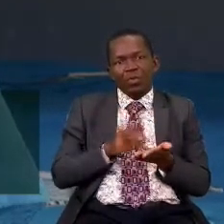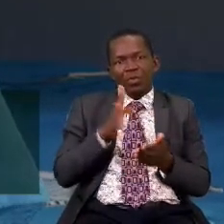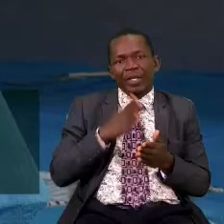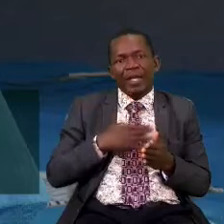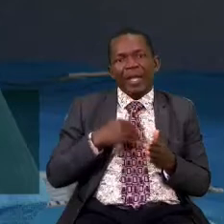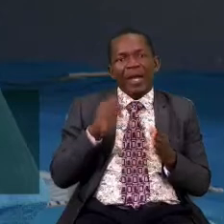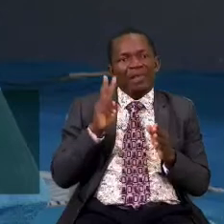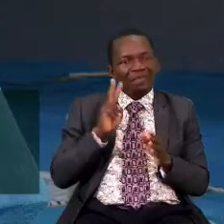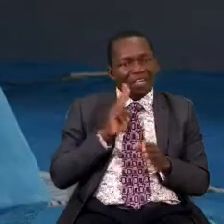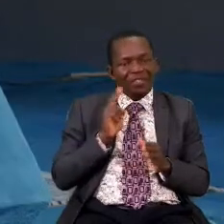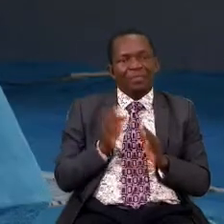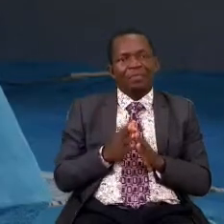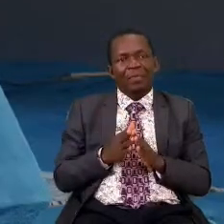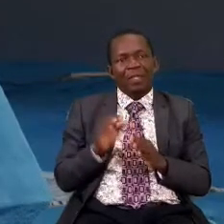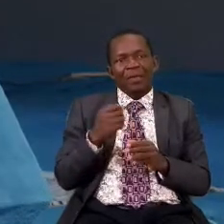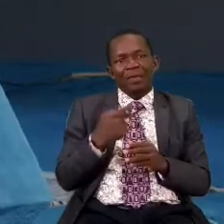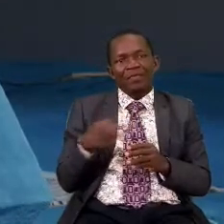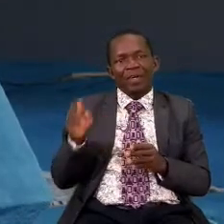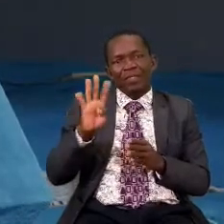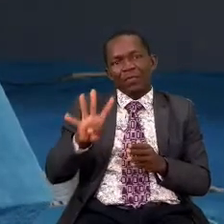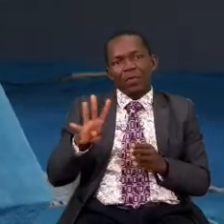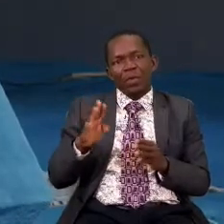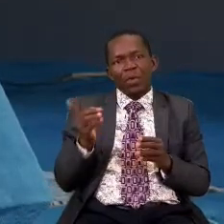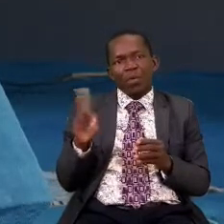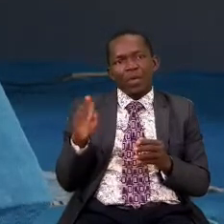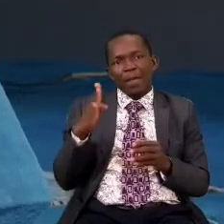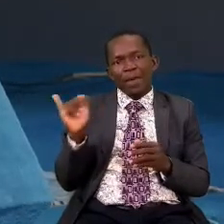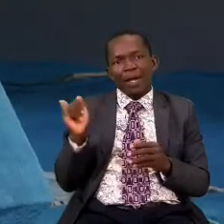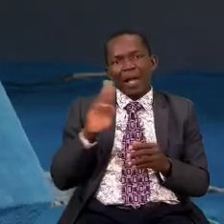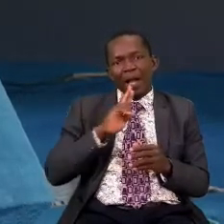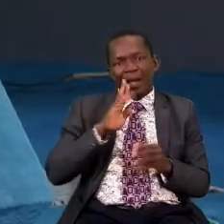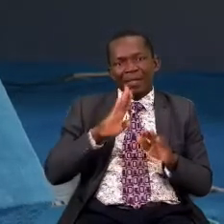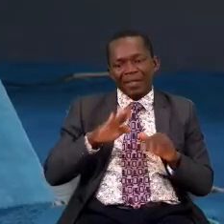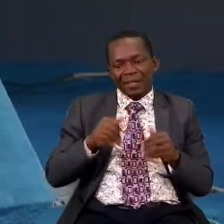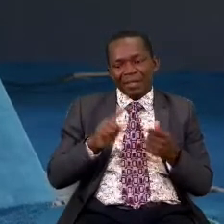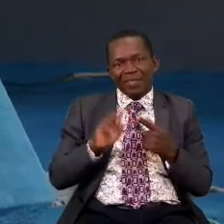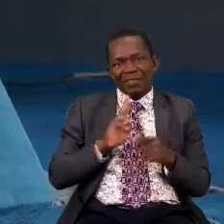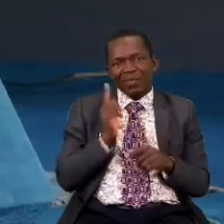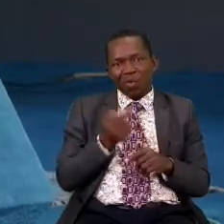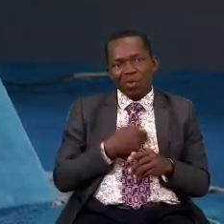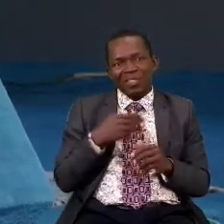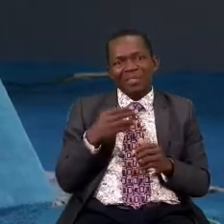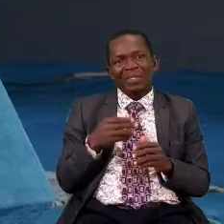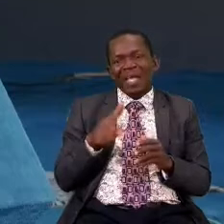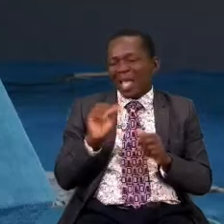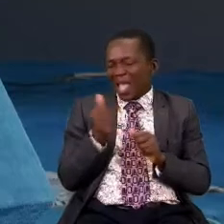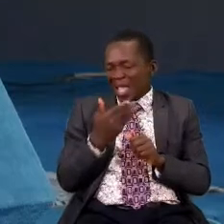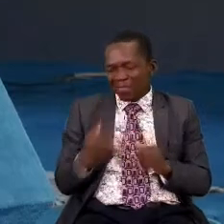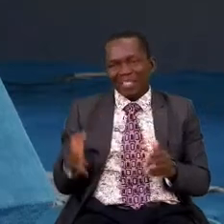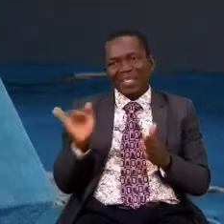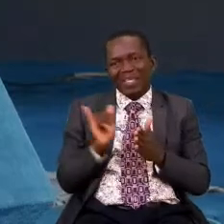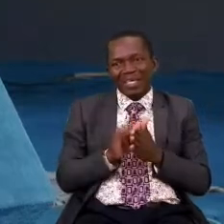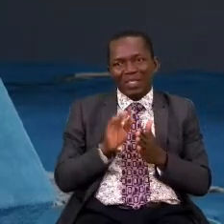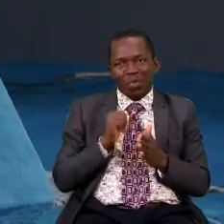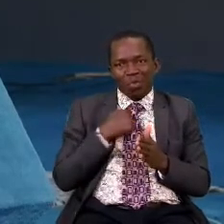to have to confront every Goliath, everything we ought to have to despise the